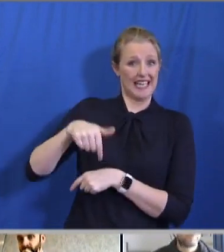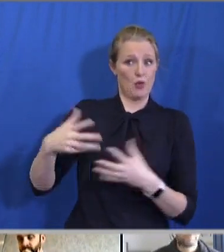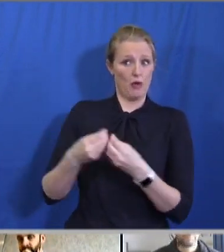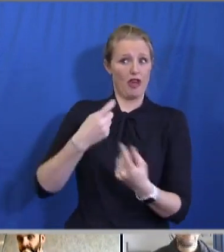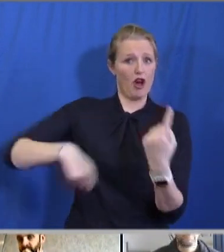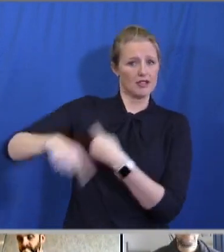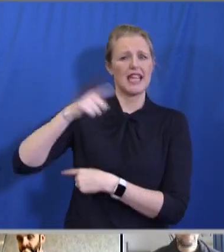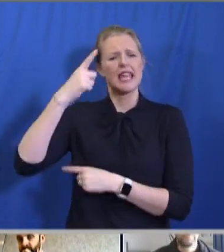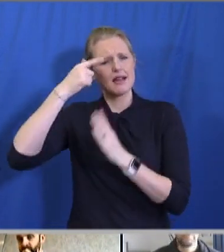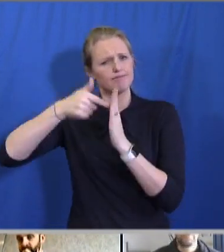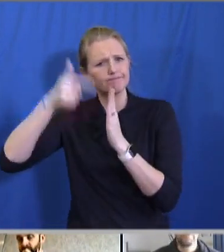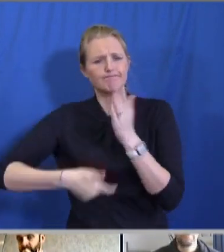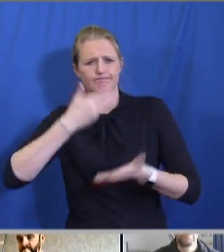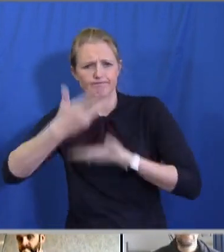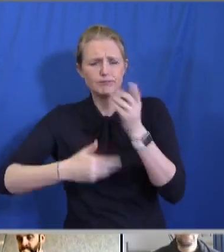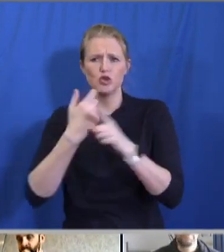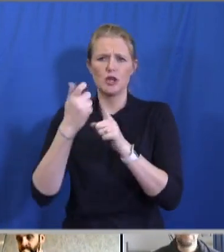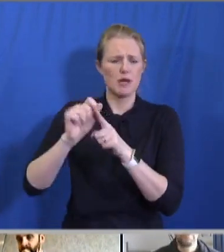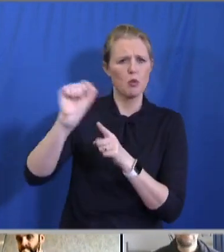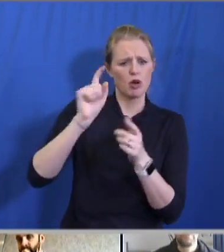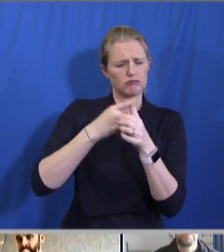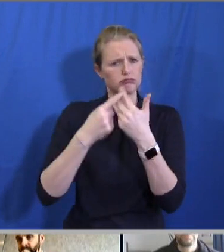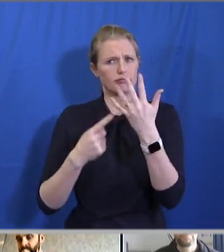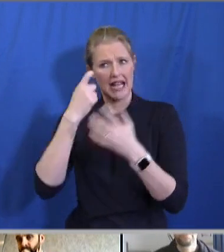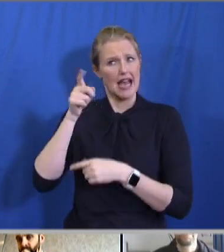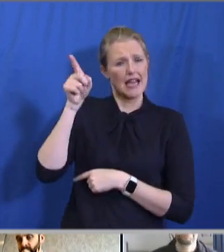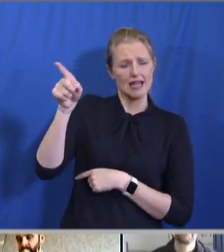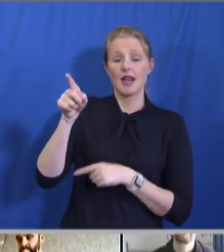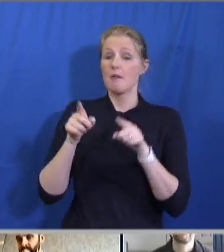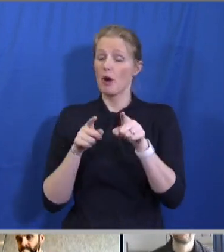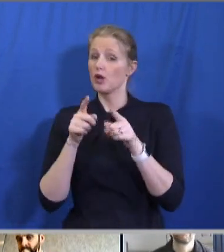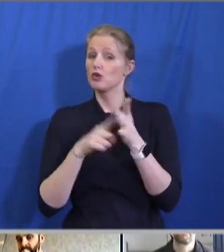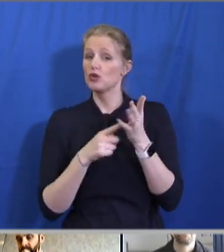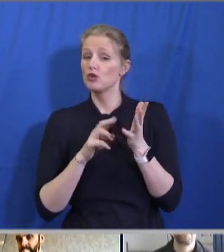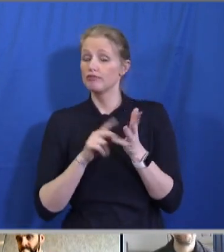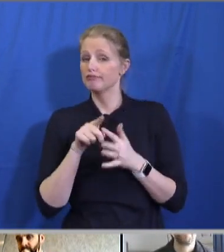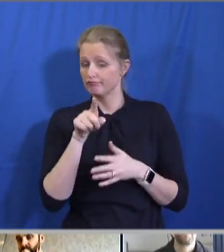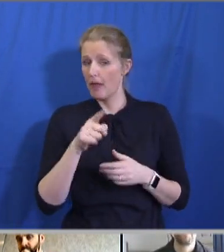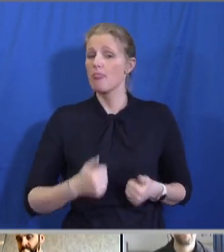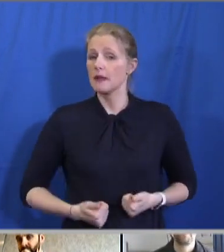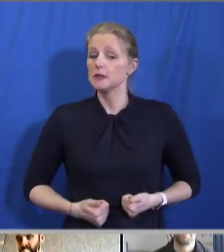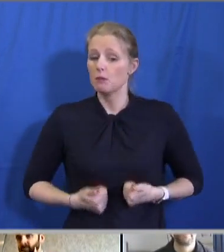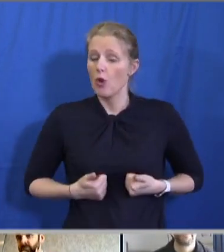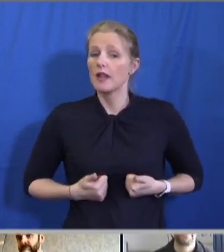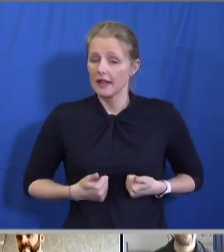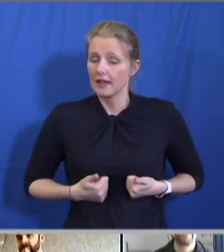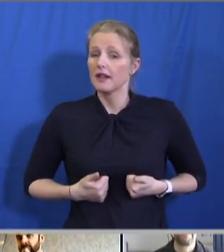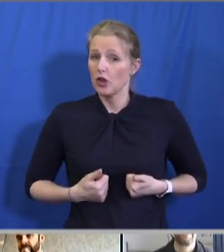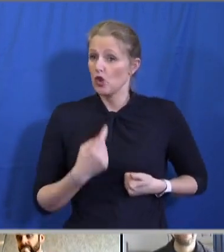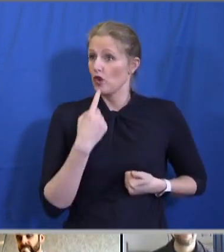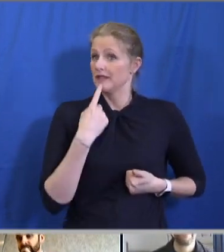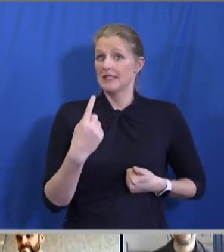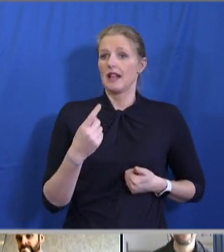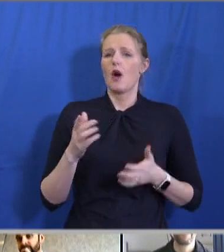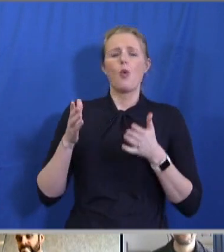regards to the specifics of GPs. June, I think you've just suggested this morning a complete rehaul